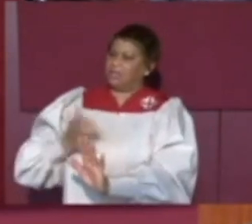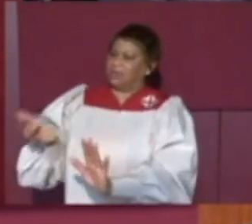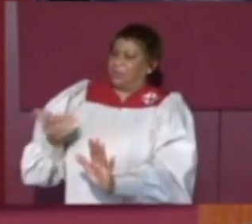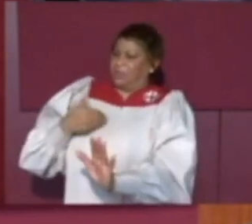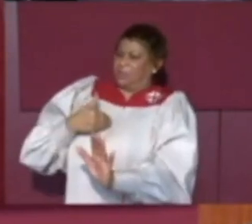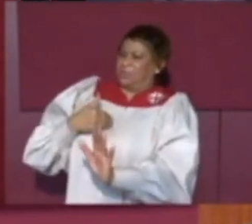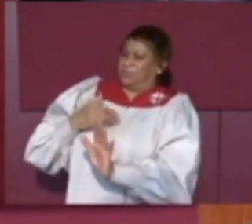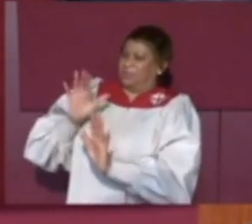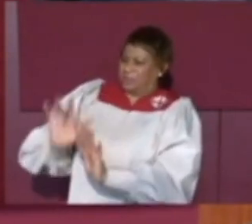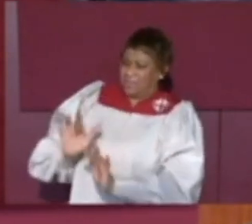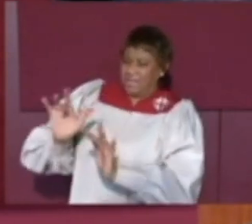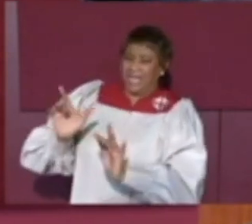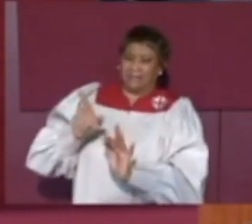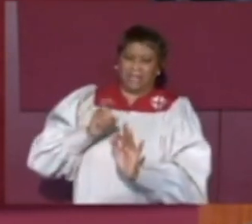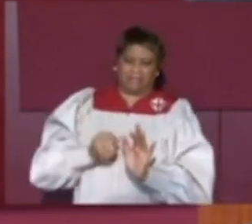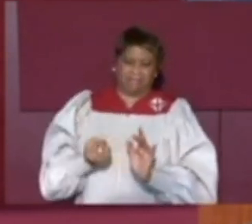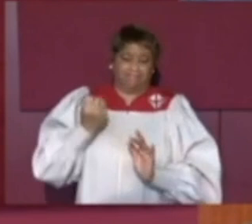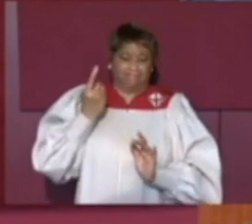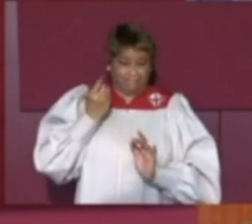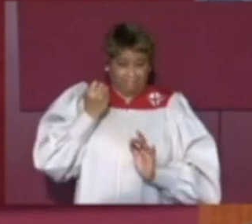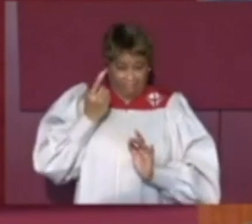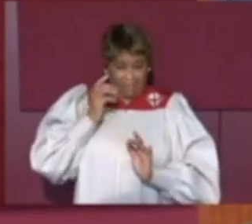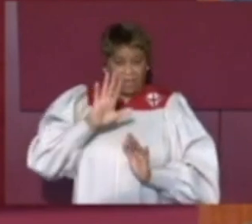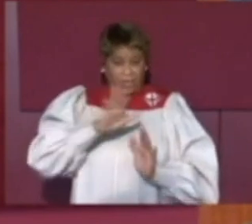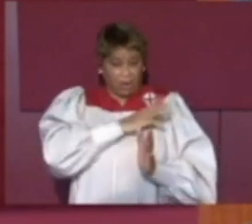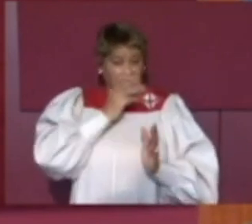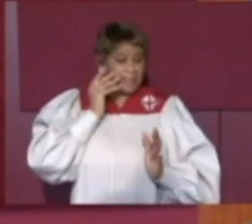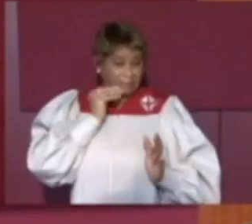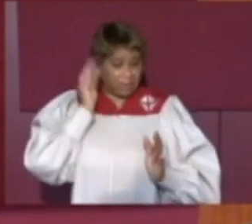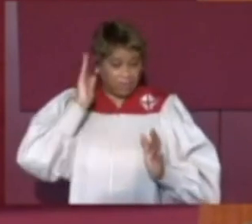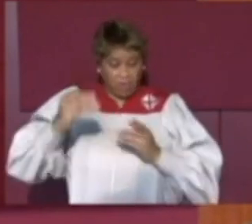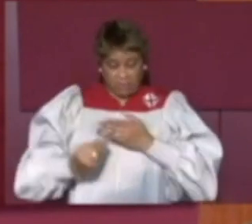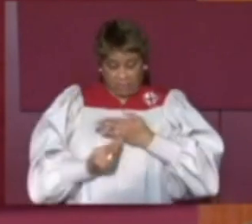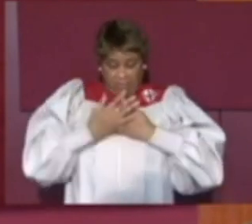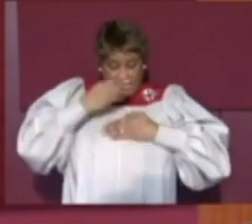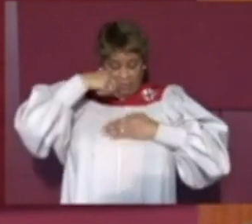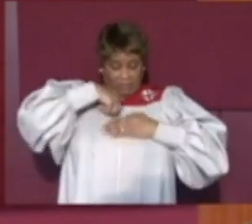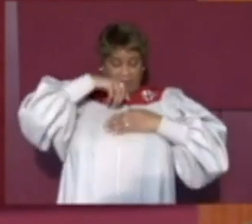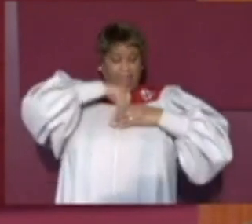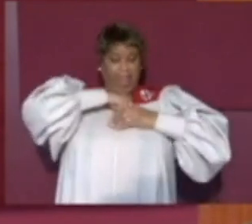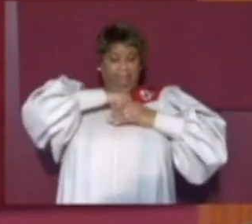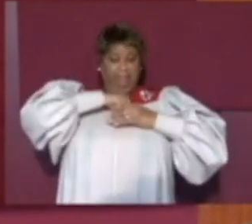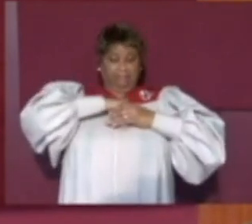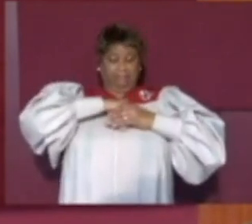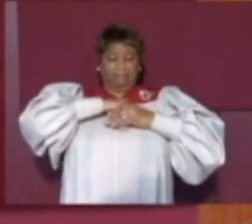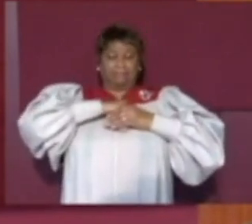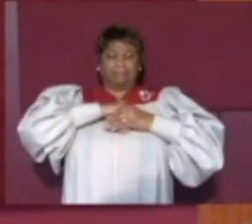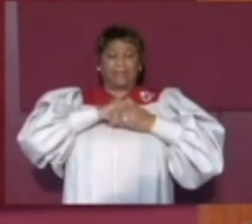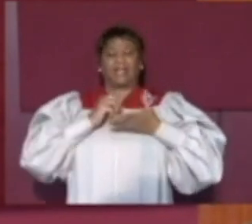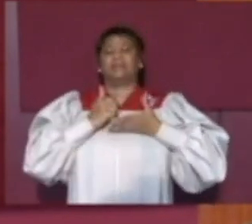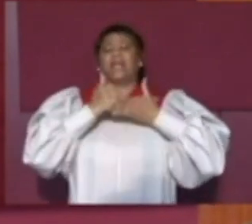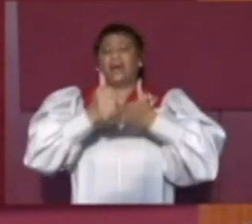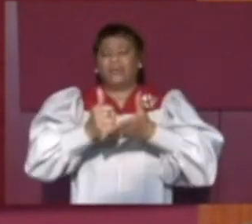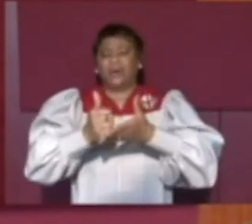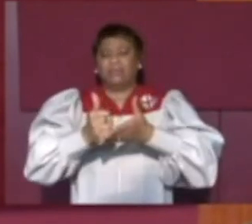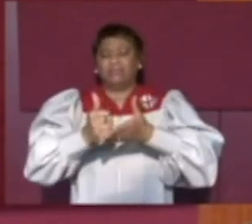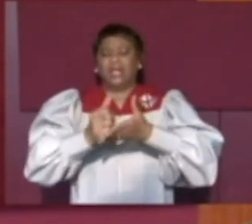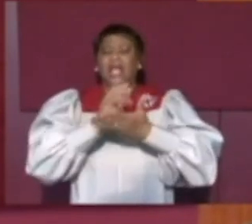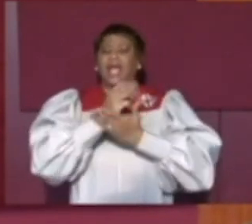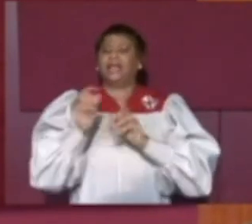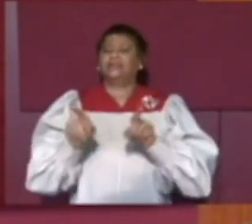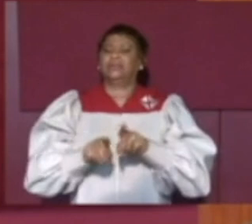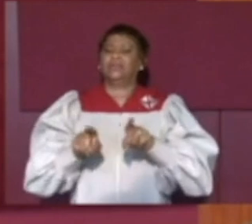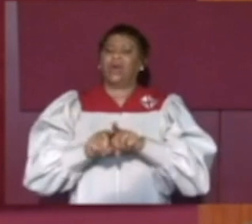be touched. I'm going to allow your experience to affect me on the inside. We said I can be helpful and I can